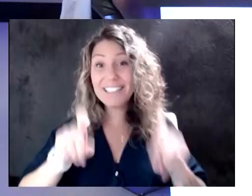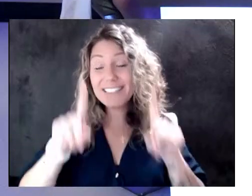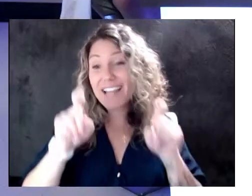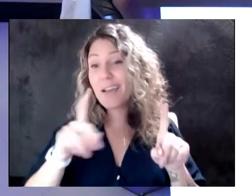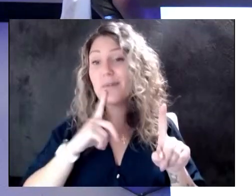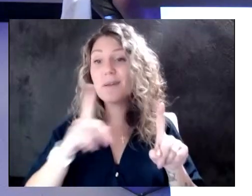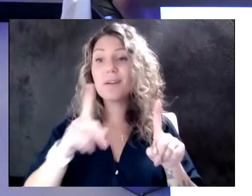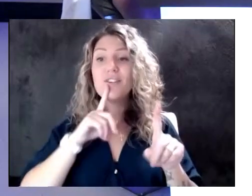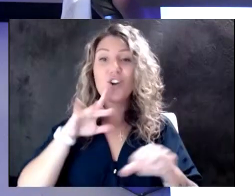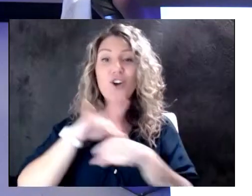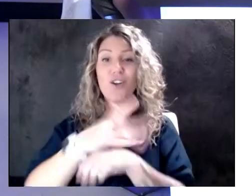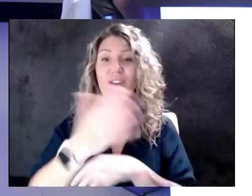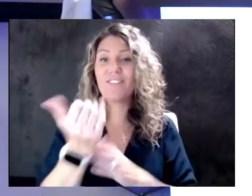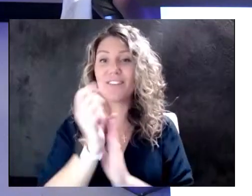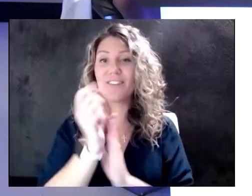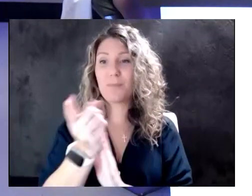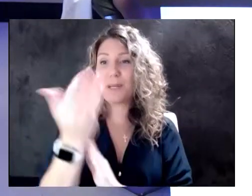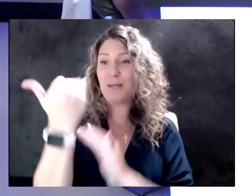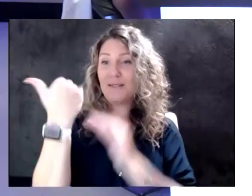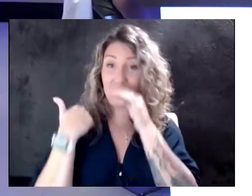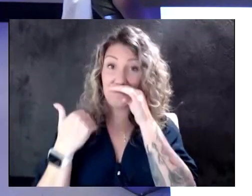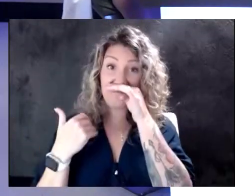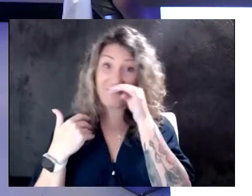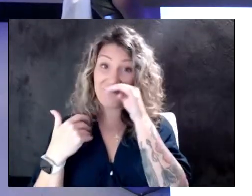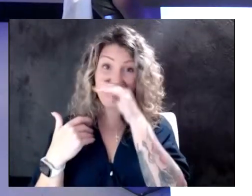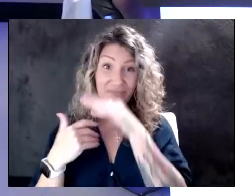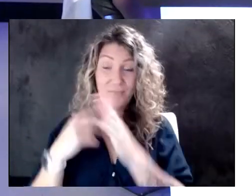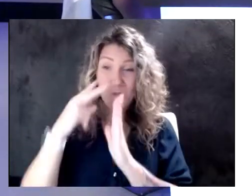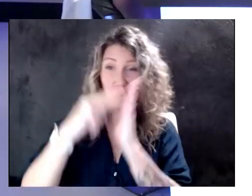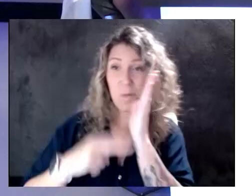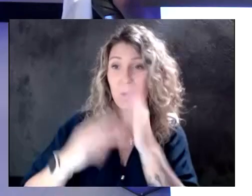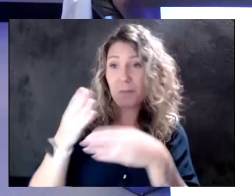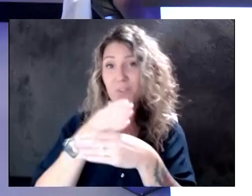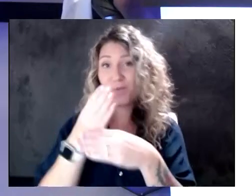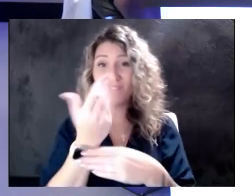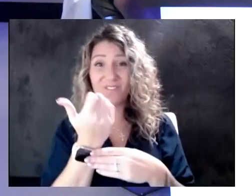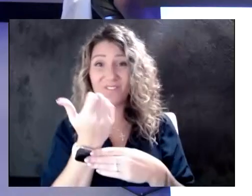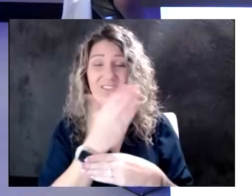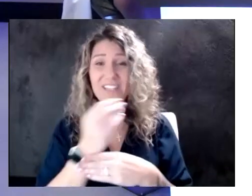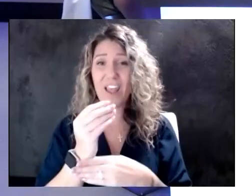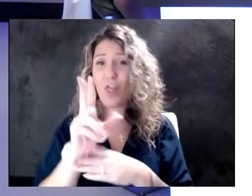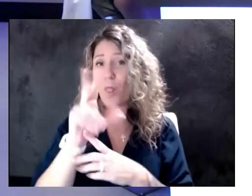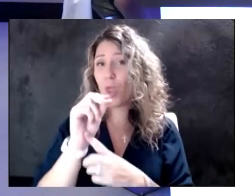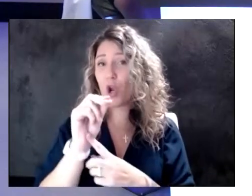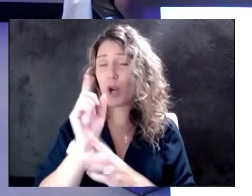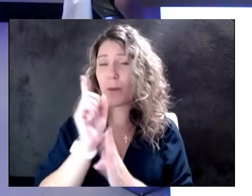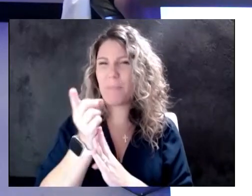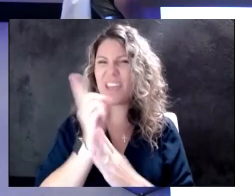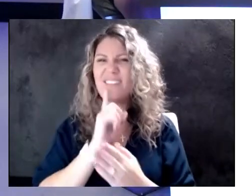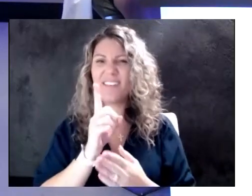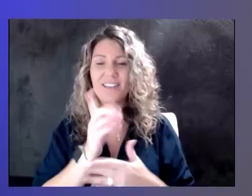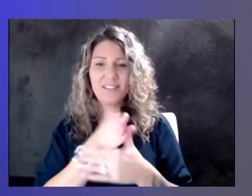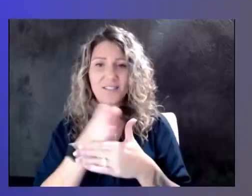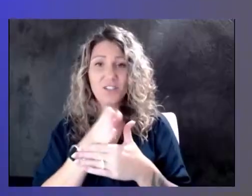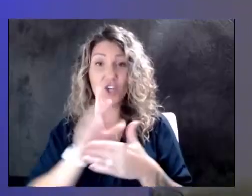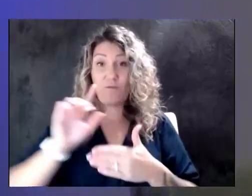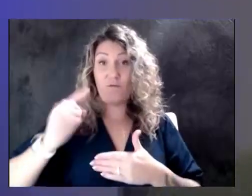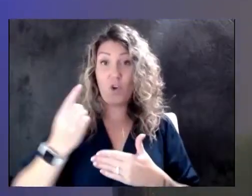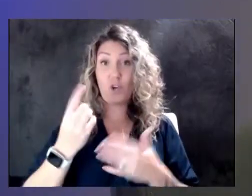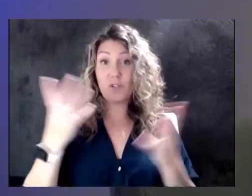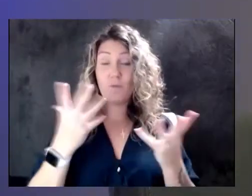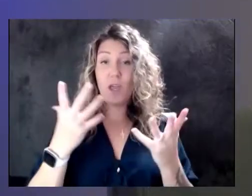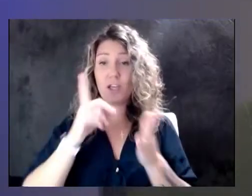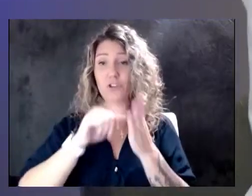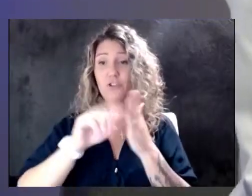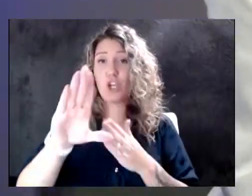minutes ago. Yeah, so 15 minutes. So read between 15 and 30 minutes. So Okay. we're right in that sweet spot. All right. So the first thing you want to do is check your control